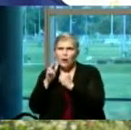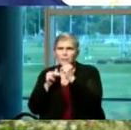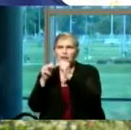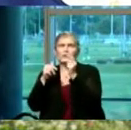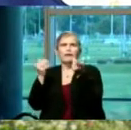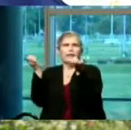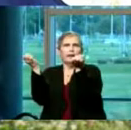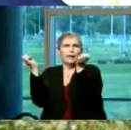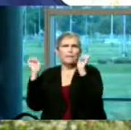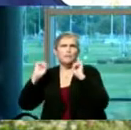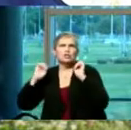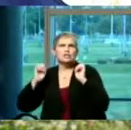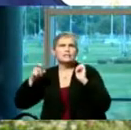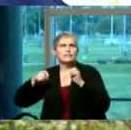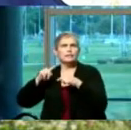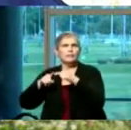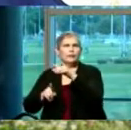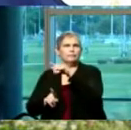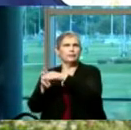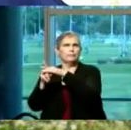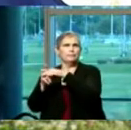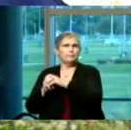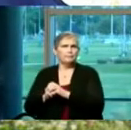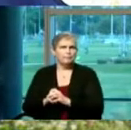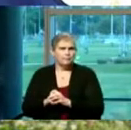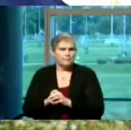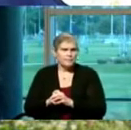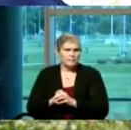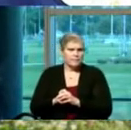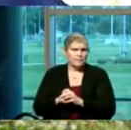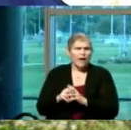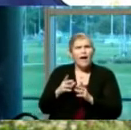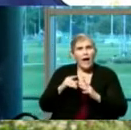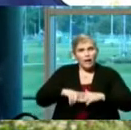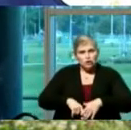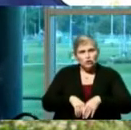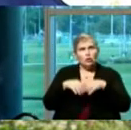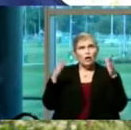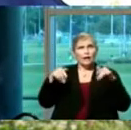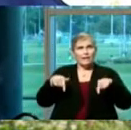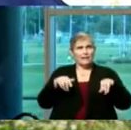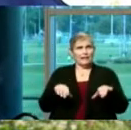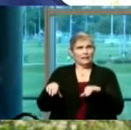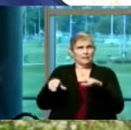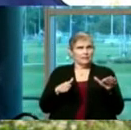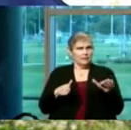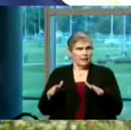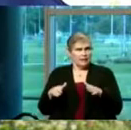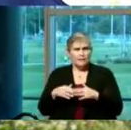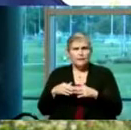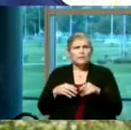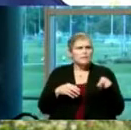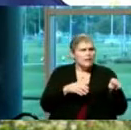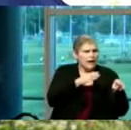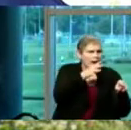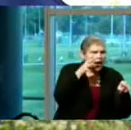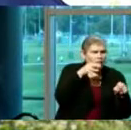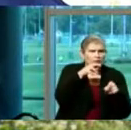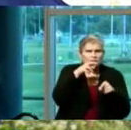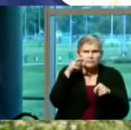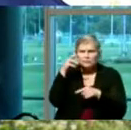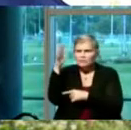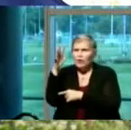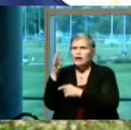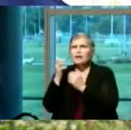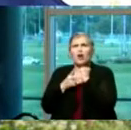emergency needs as they arise. In thinking about launching this initiative, we listened carefully to agriculture, forestry, conservation,